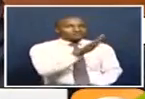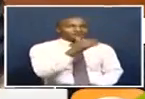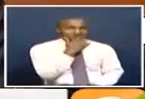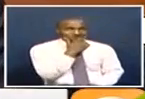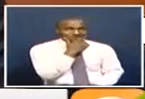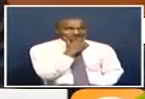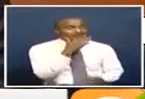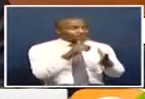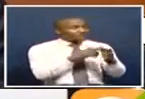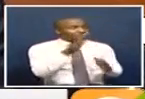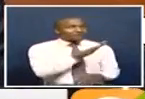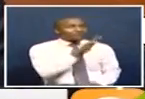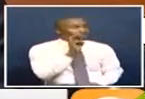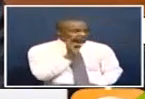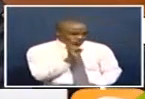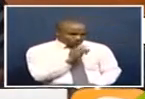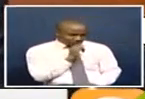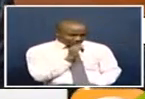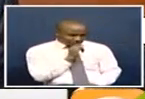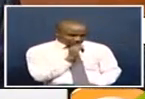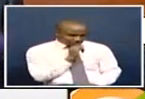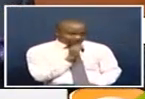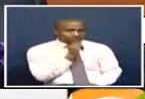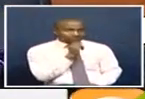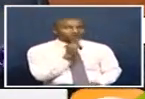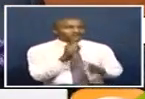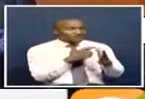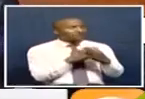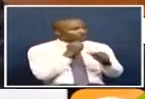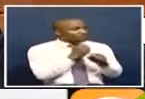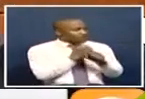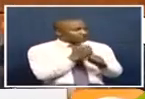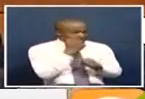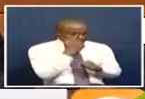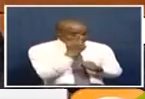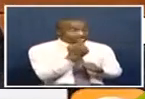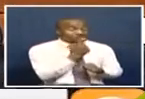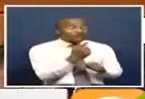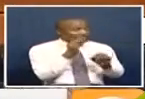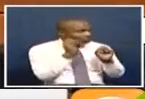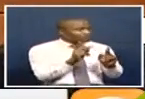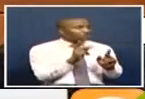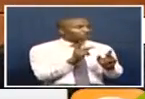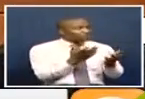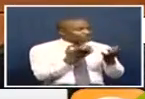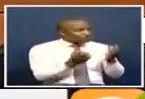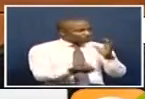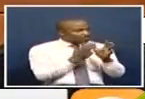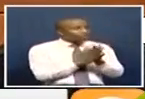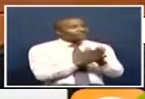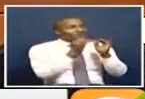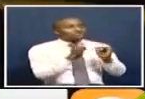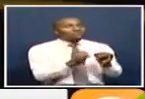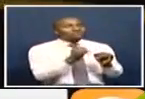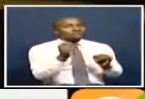And then the Parliament will look at it and, they work on it. They say, no, this is what we are coming up with, a new salary structure. If